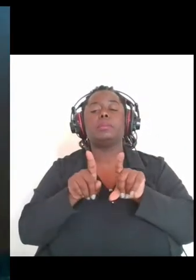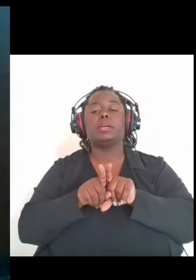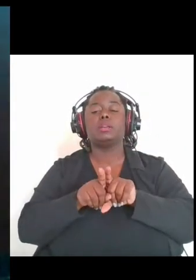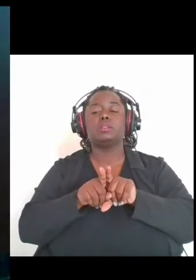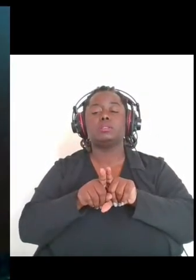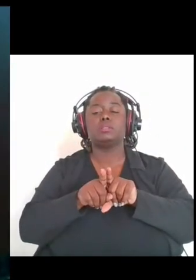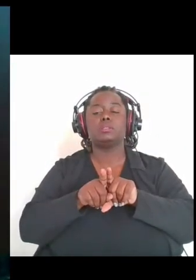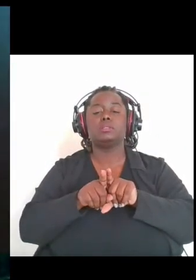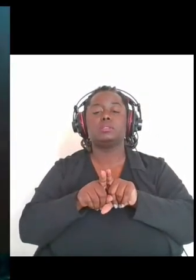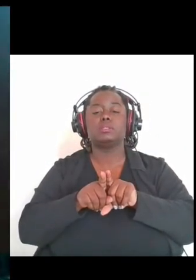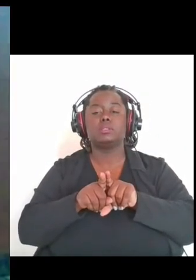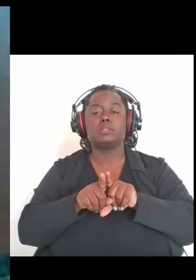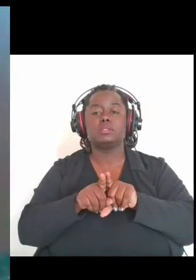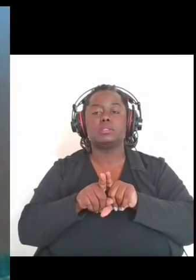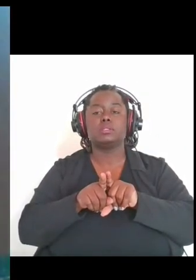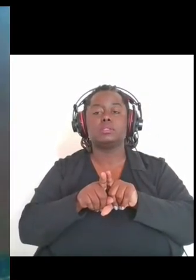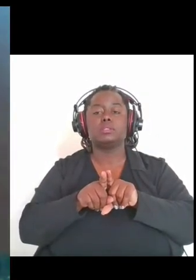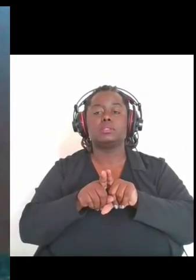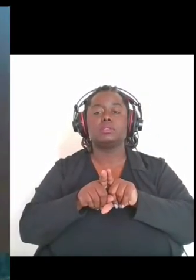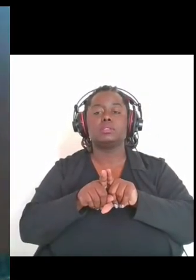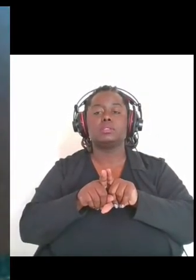in addition